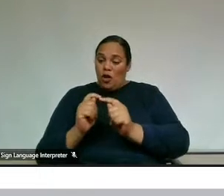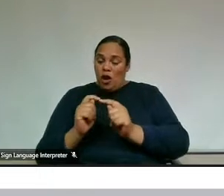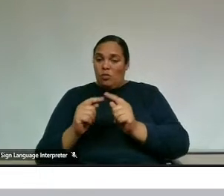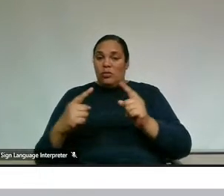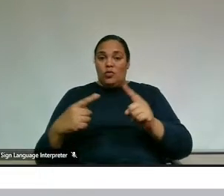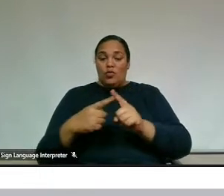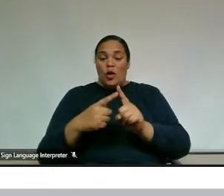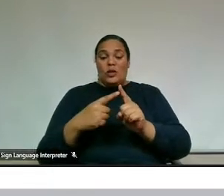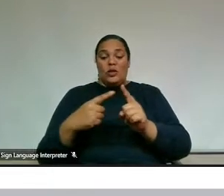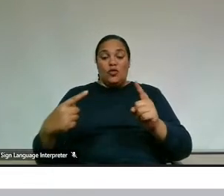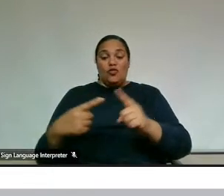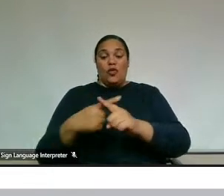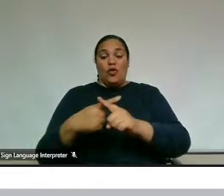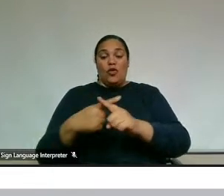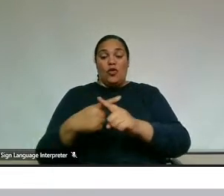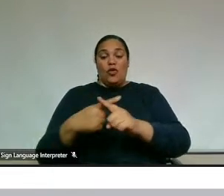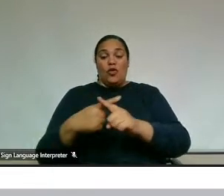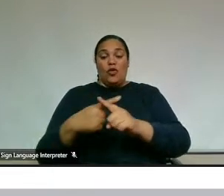the